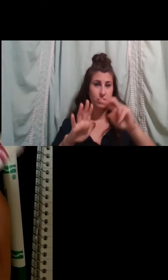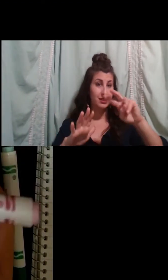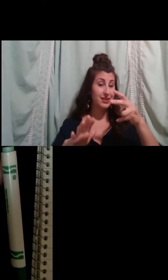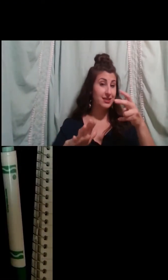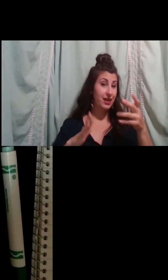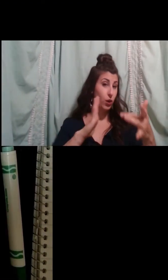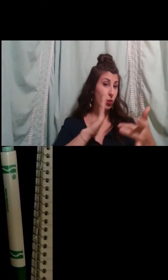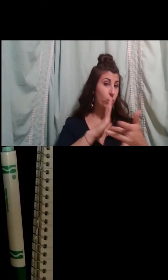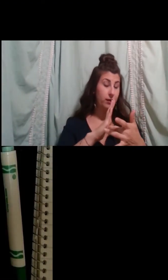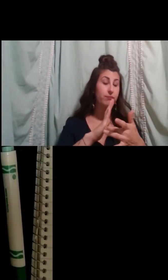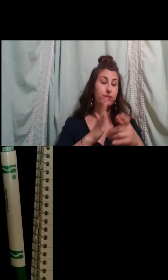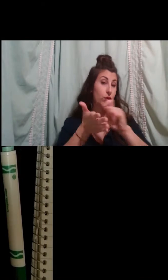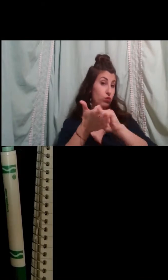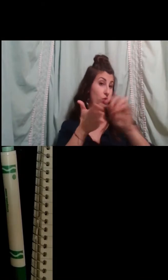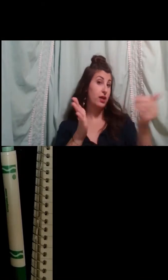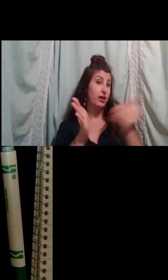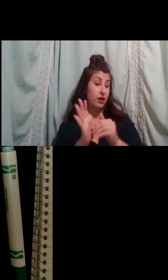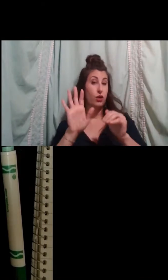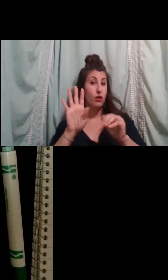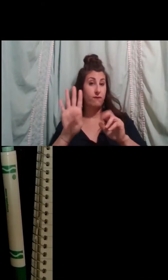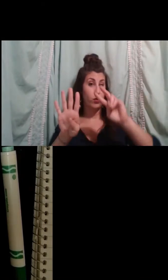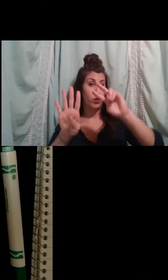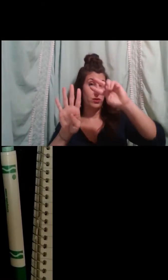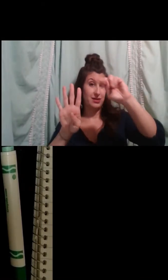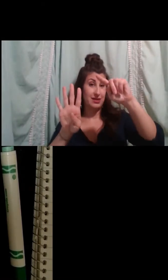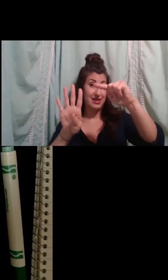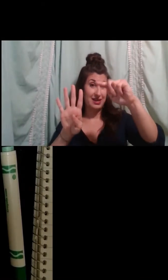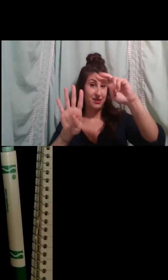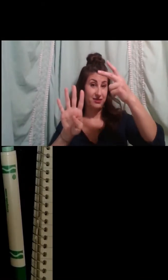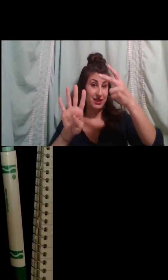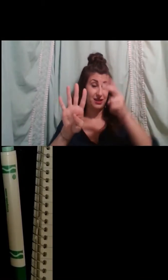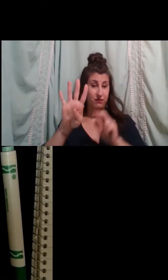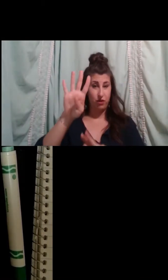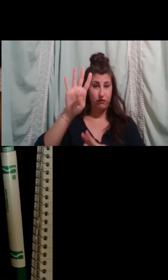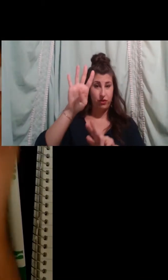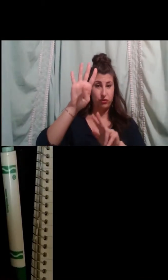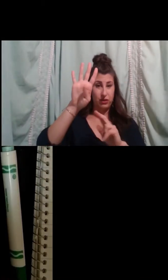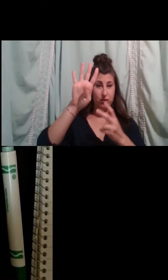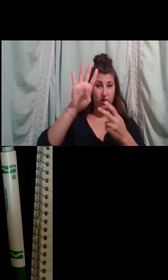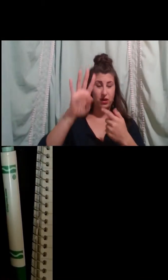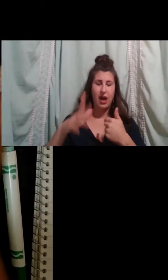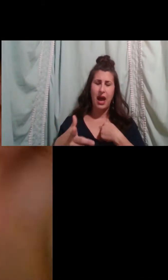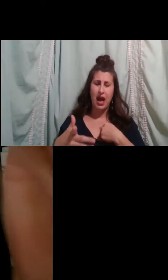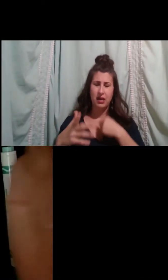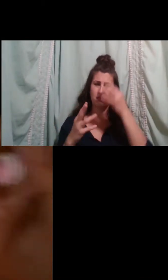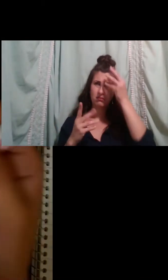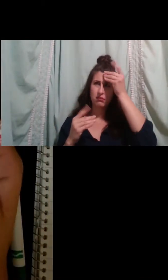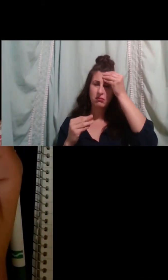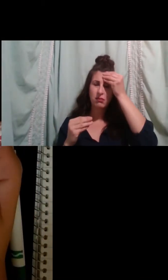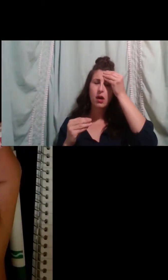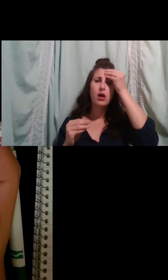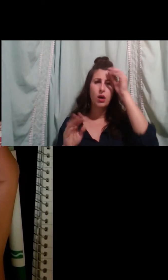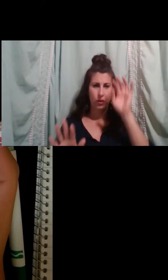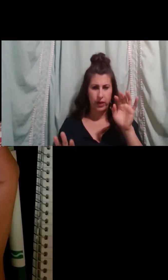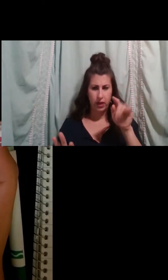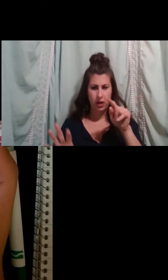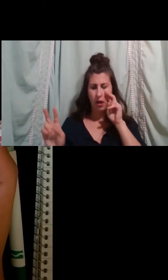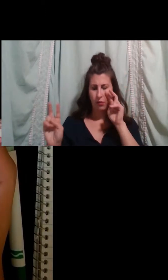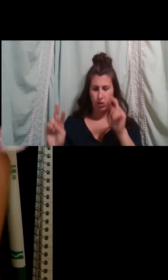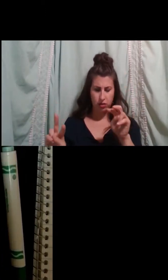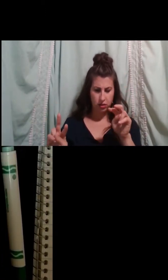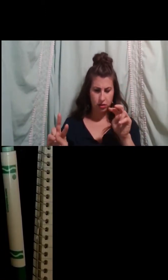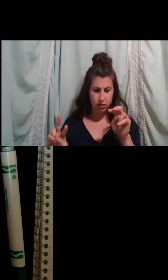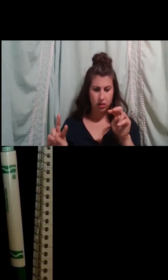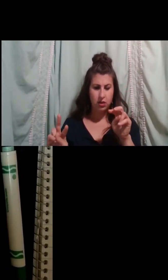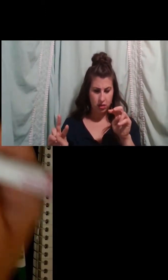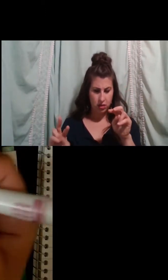doing this. So I'm going to rewrite this, 4 to the negative second over 3 squared. This is what I do. I think about it. I look at each one.